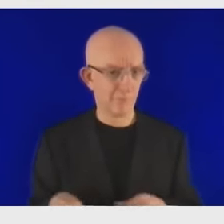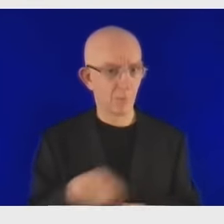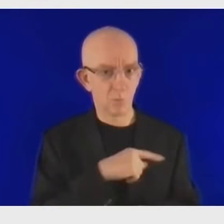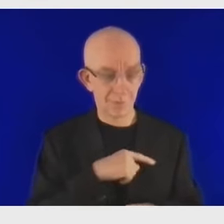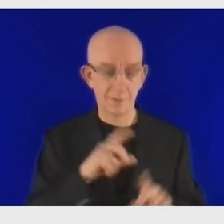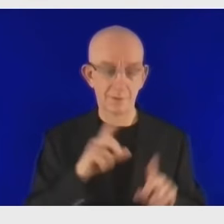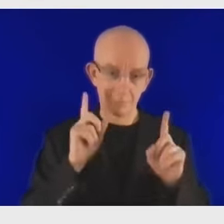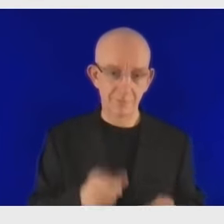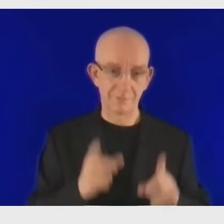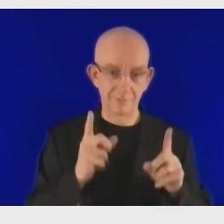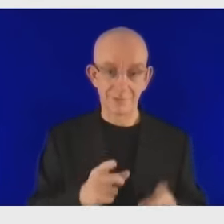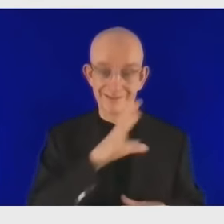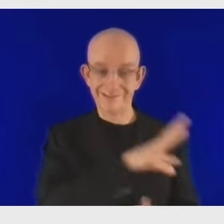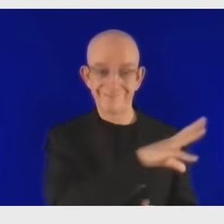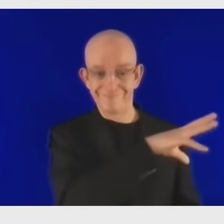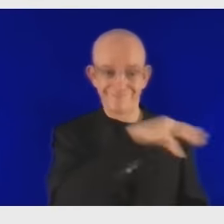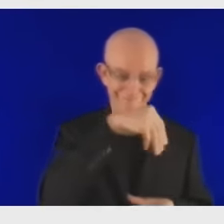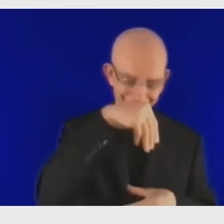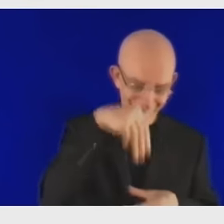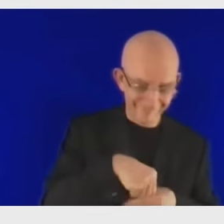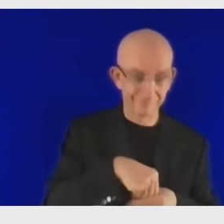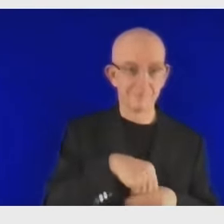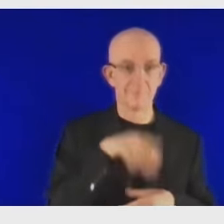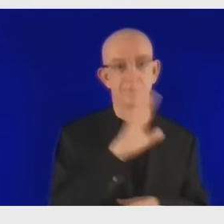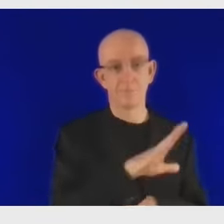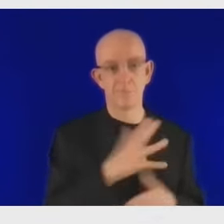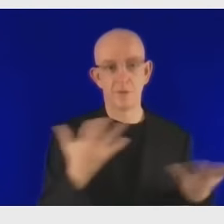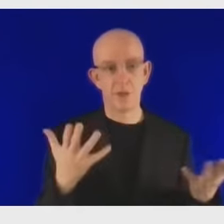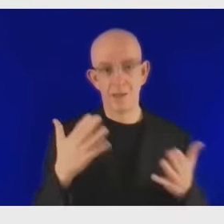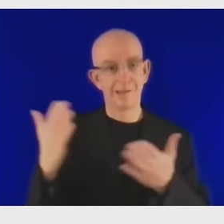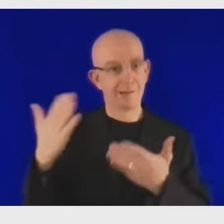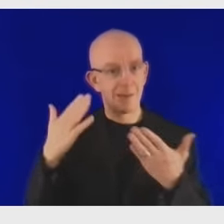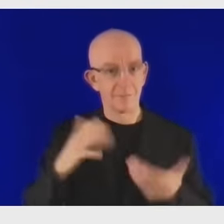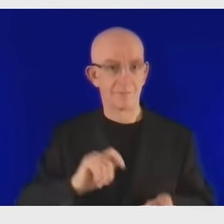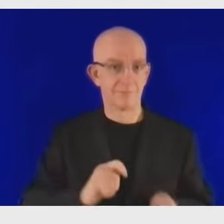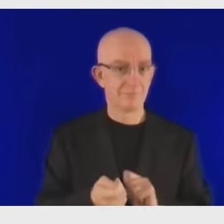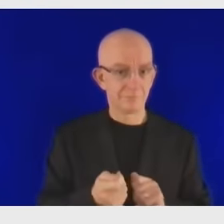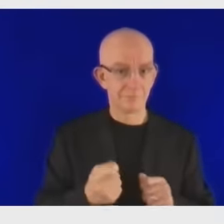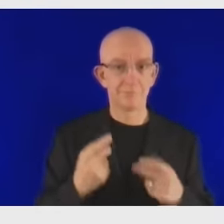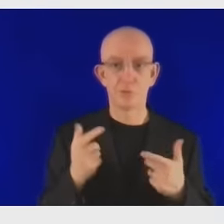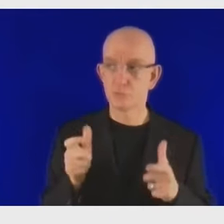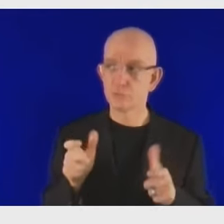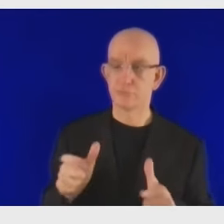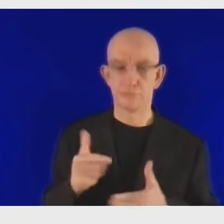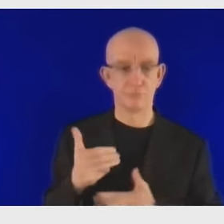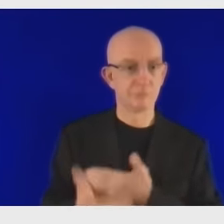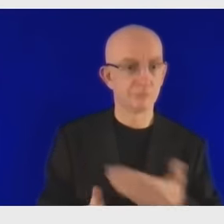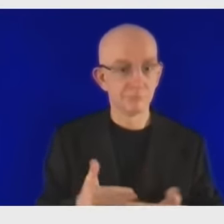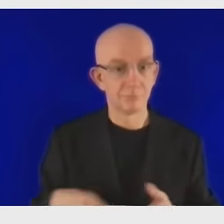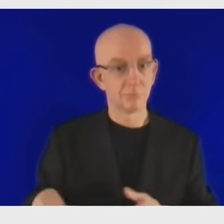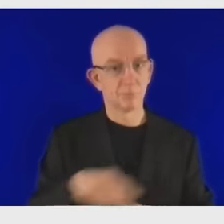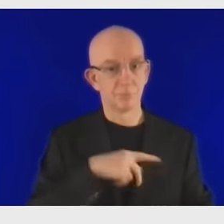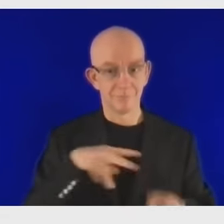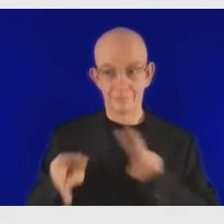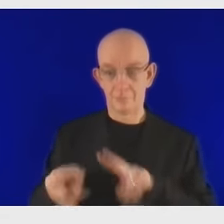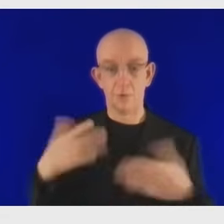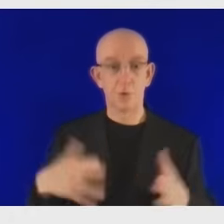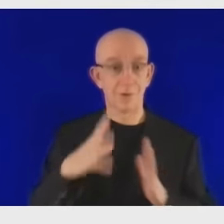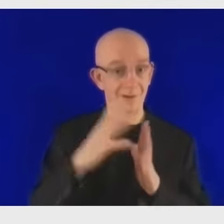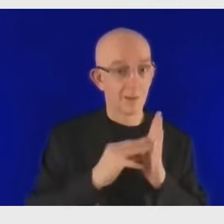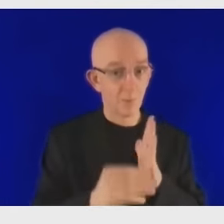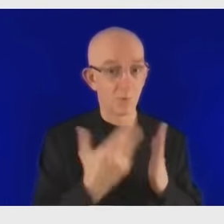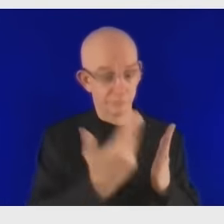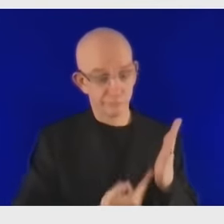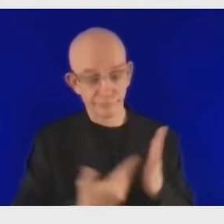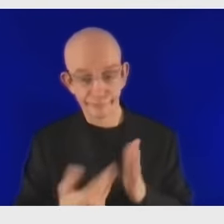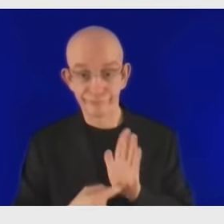immense reports and evidence where nature-based solution has also been one of the ways of greenwashing, and is also one of the ways